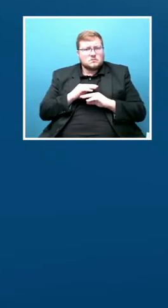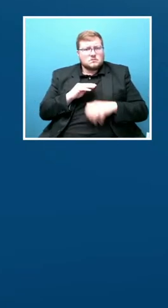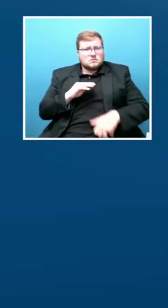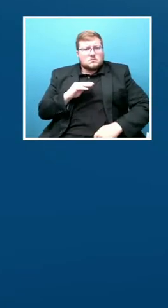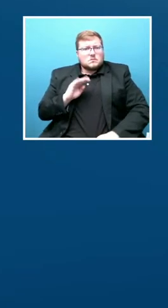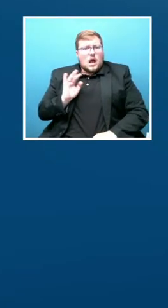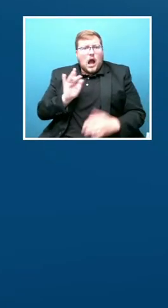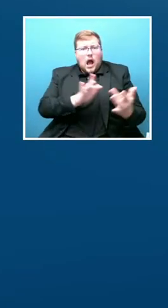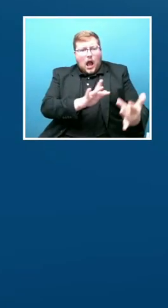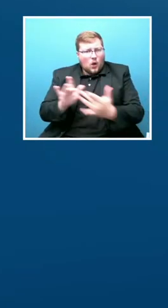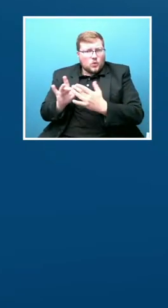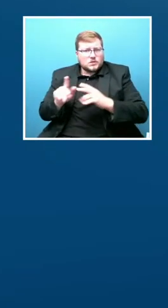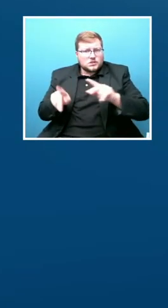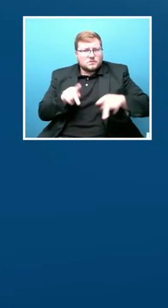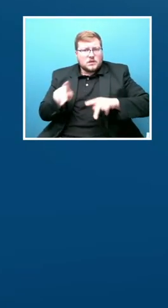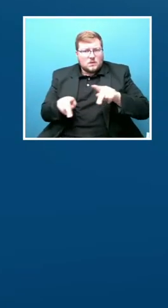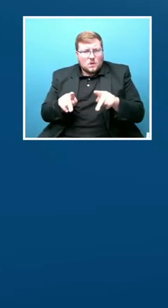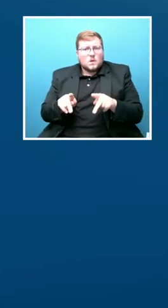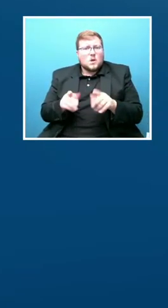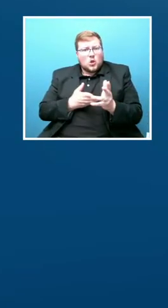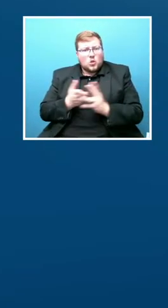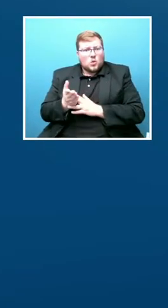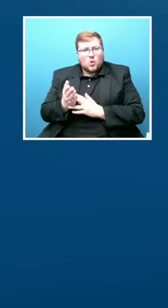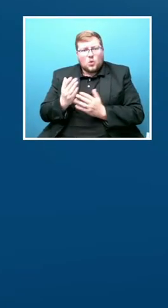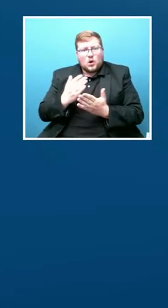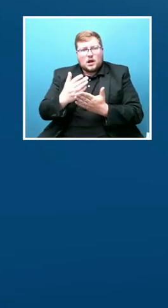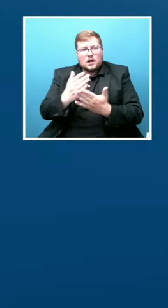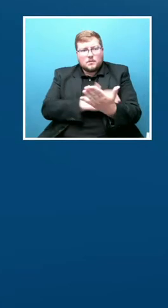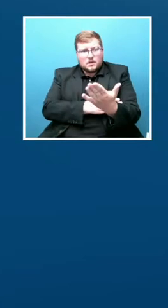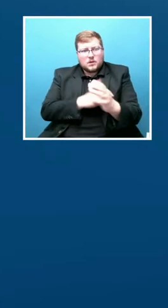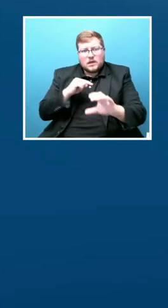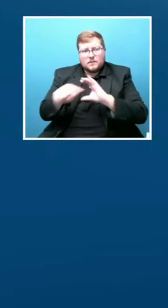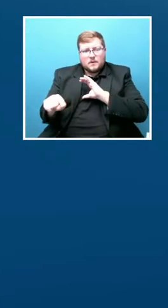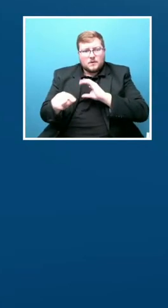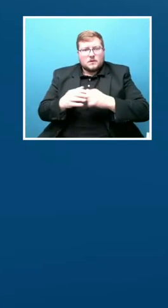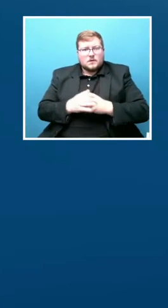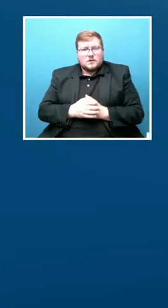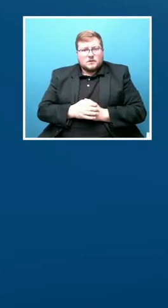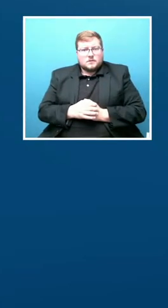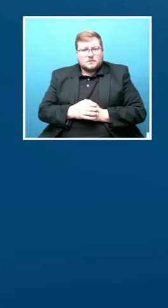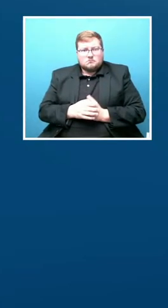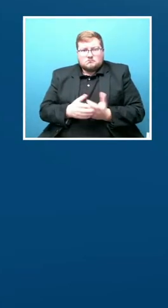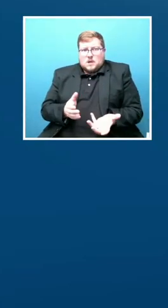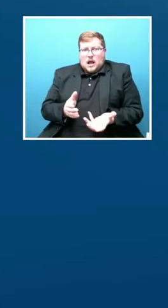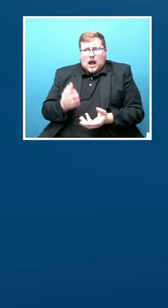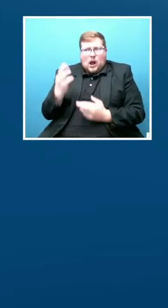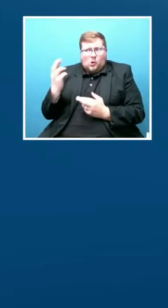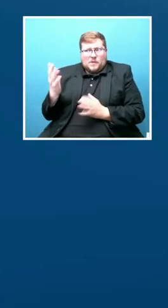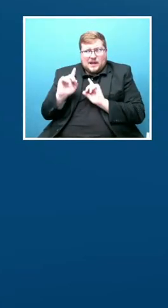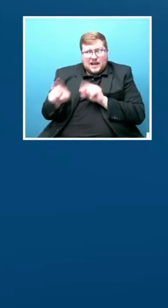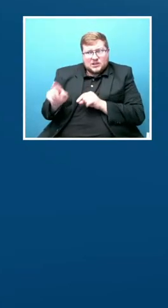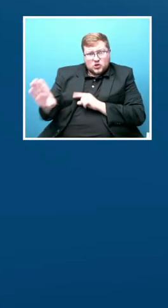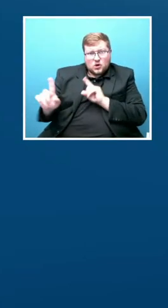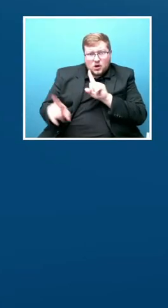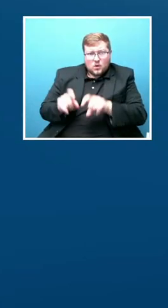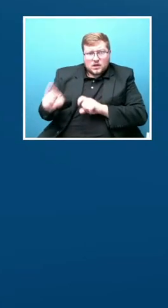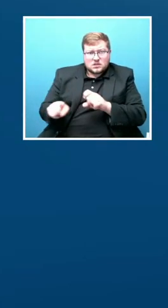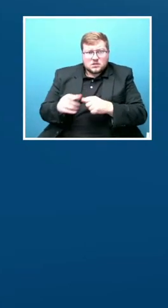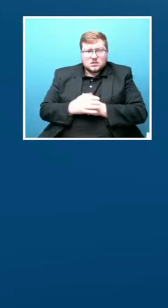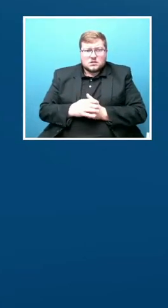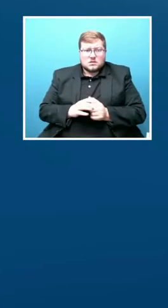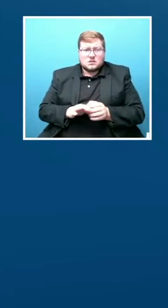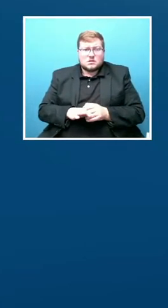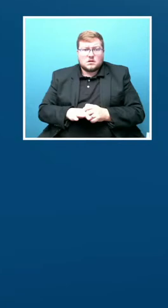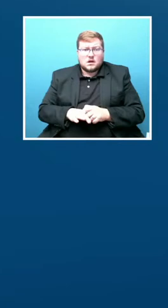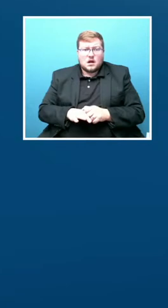adequate outreach to those folks, to our email lists. And I'm not sure. I hope that answers your question.